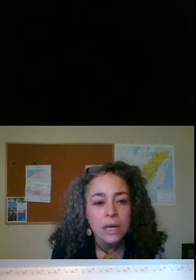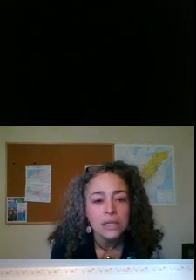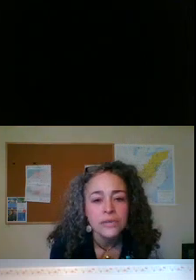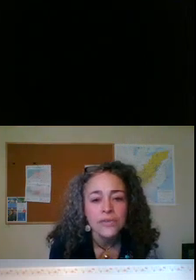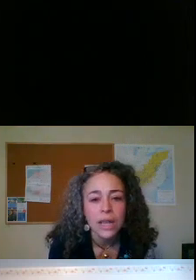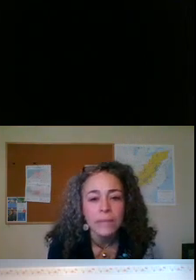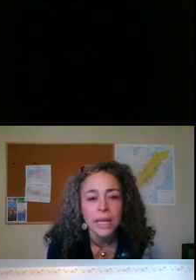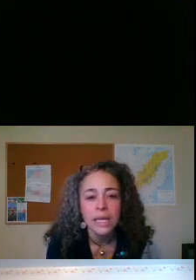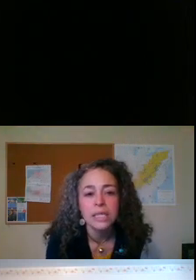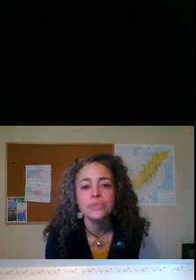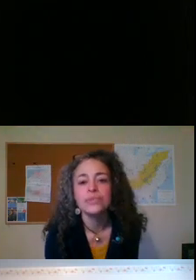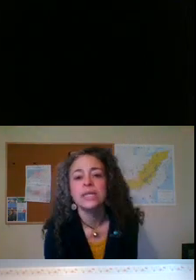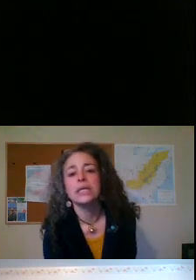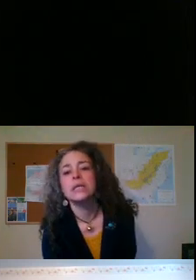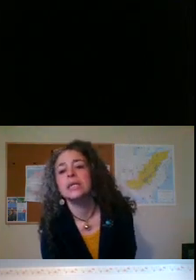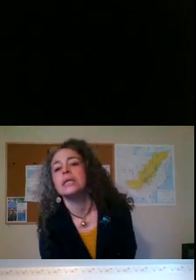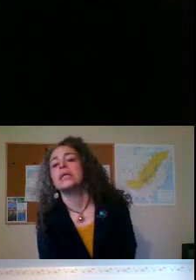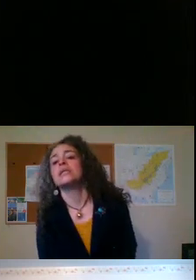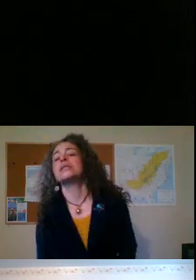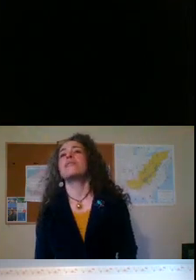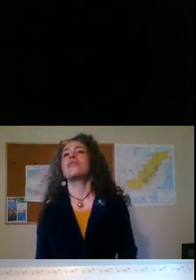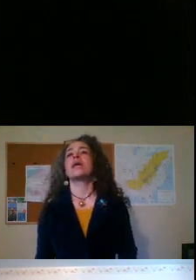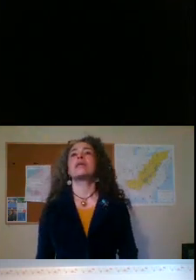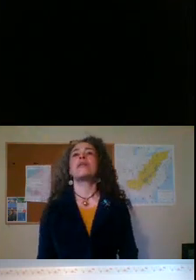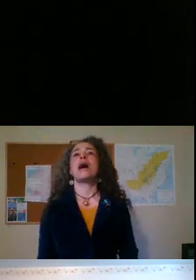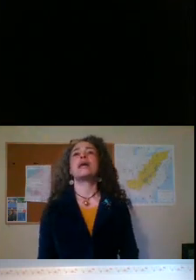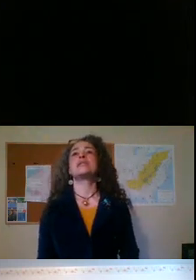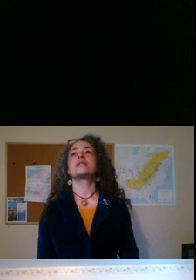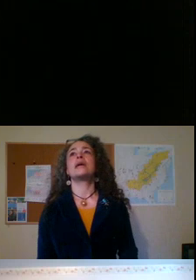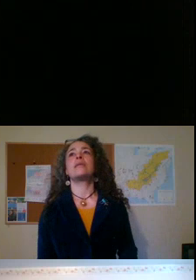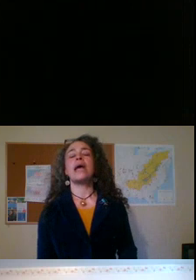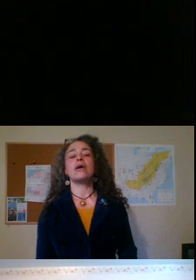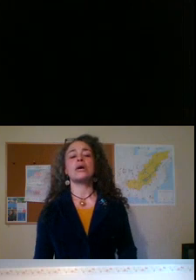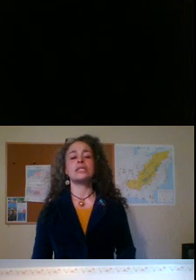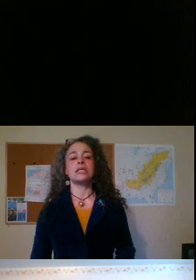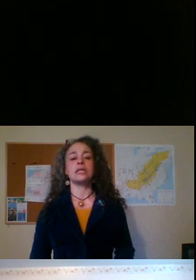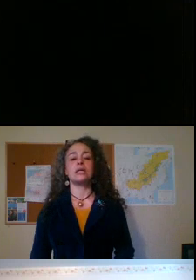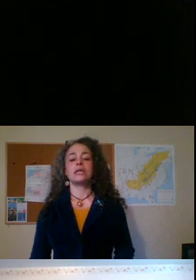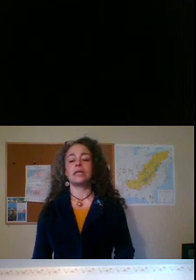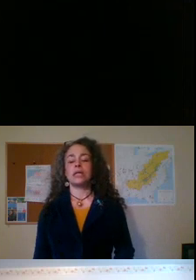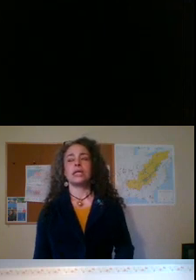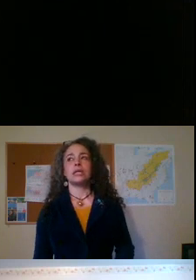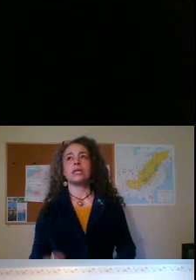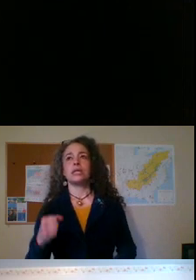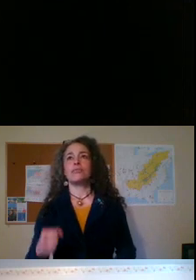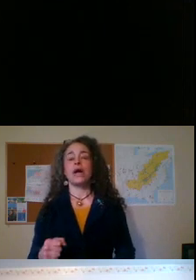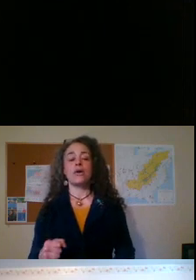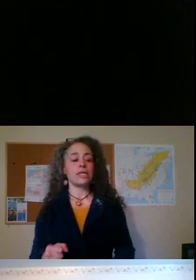workforce development is really something that ARC